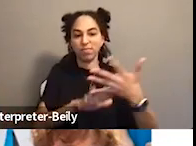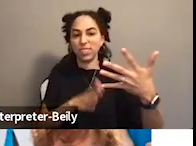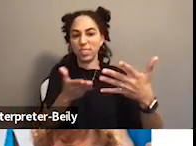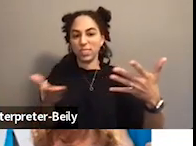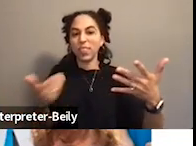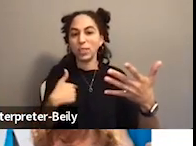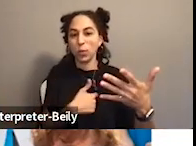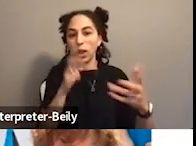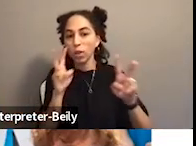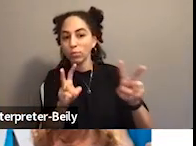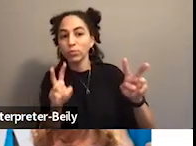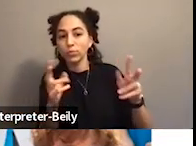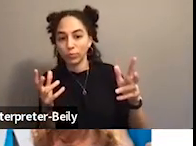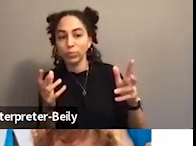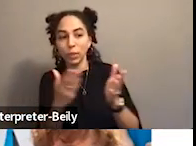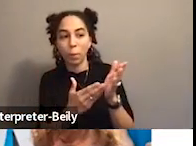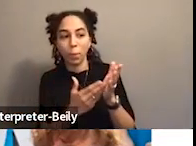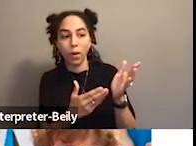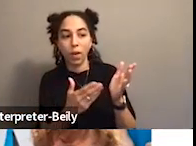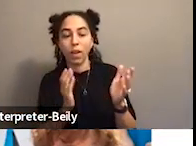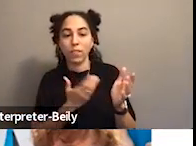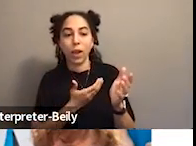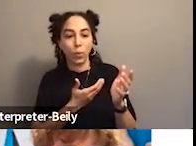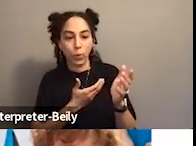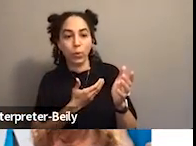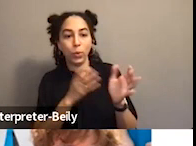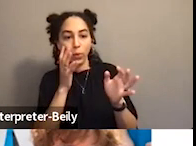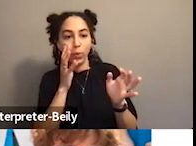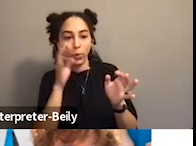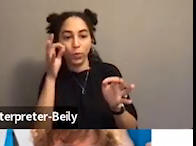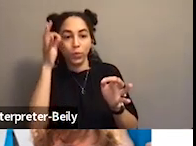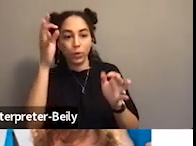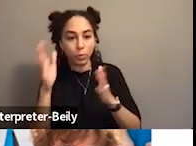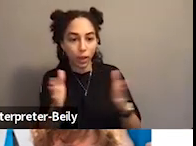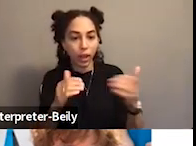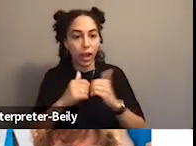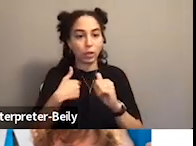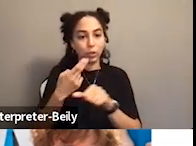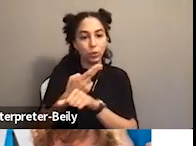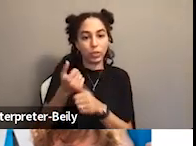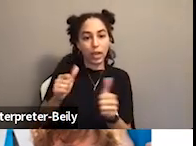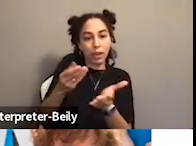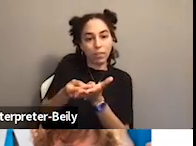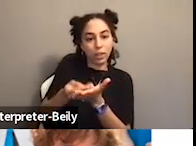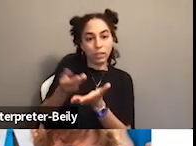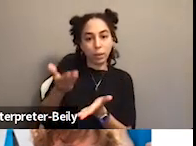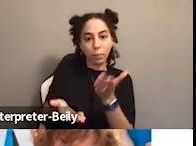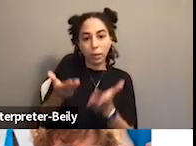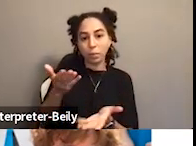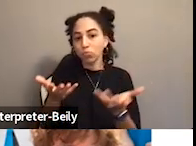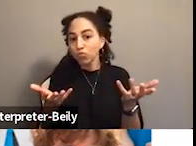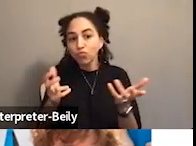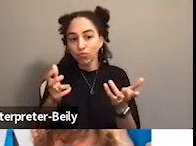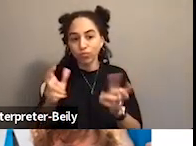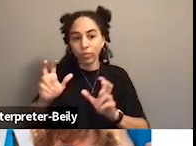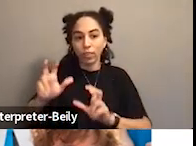at as part of our future planning and ways to utilize any funds that might be invested